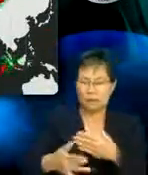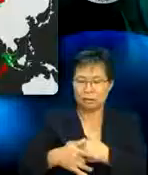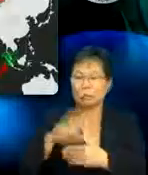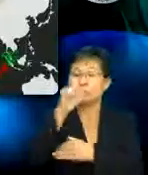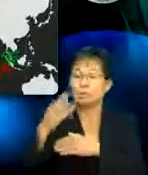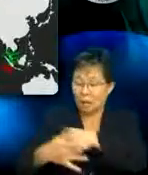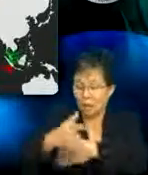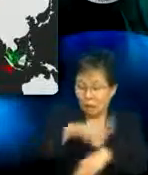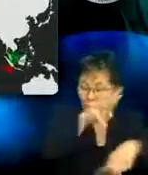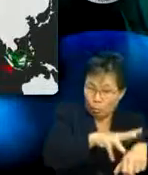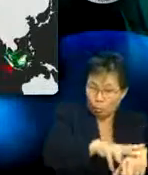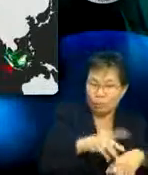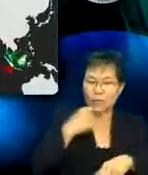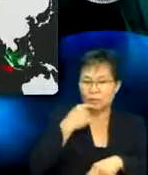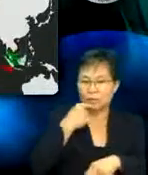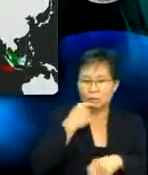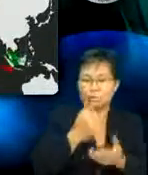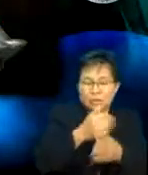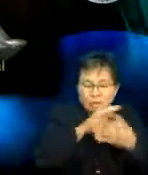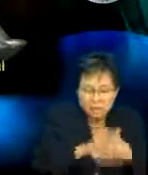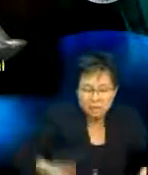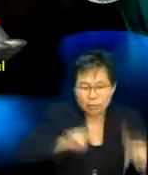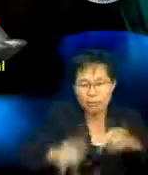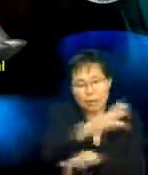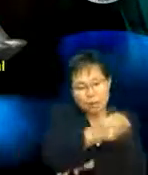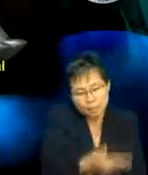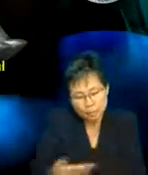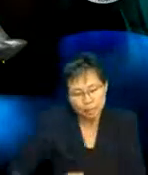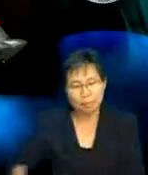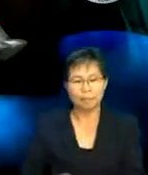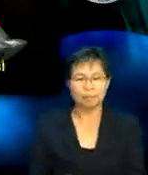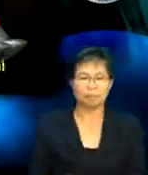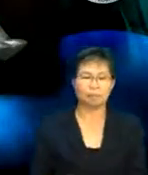given to save people and property.